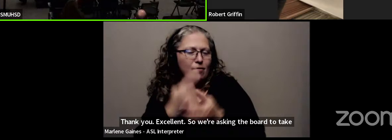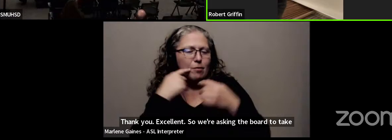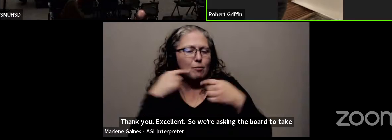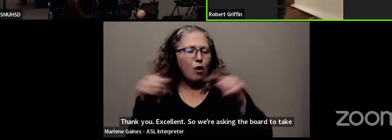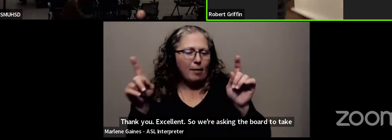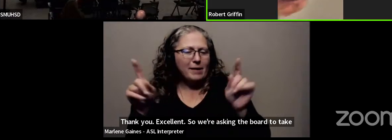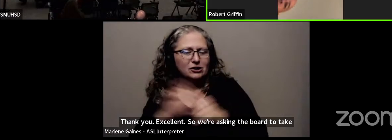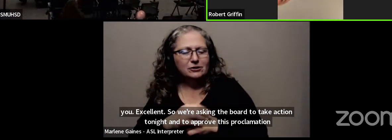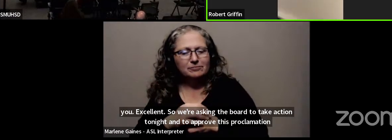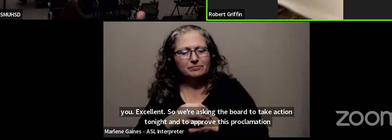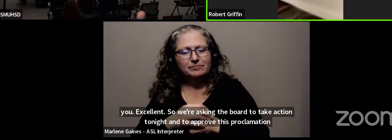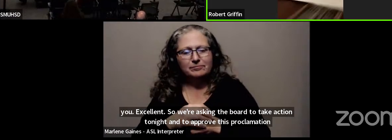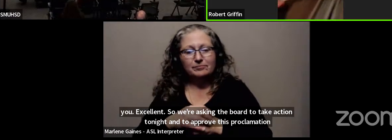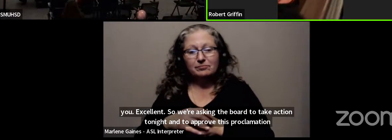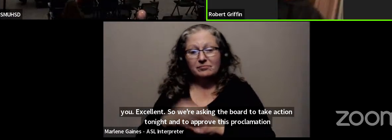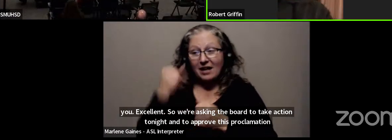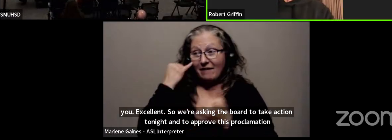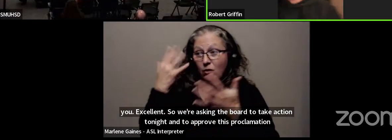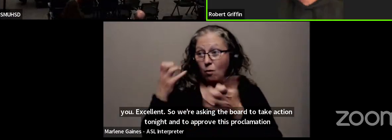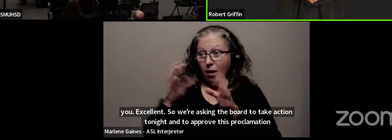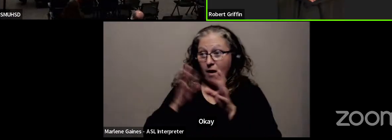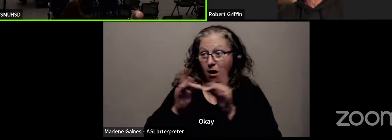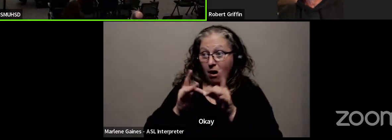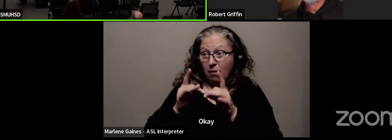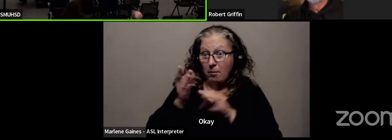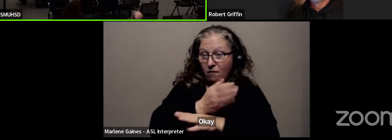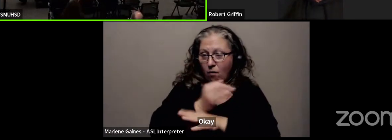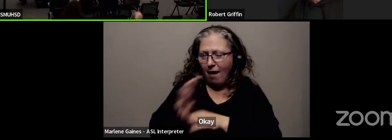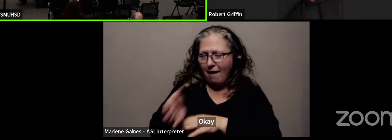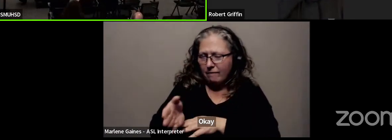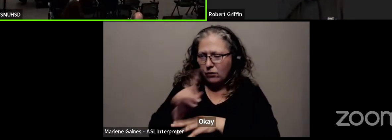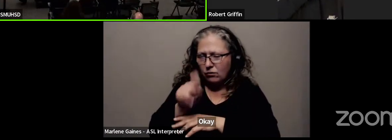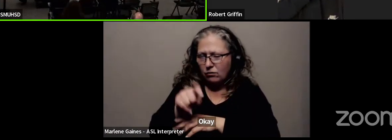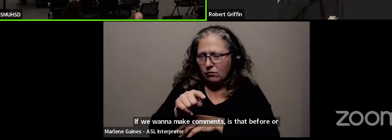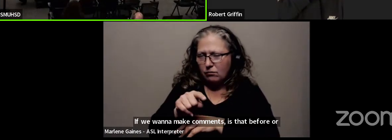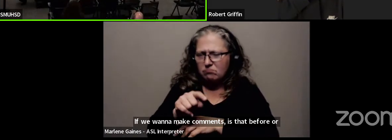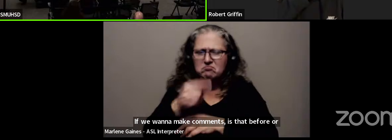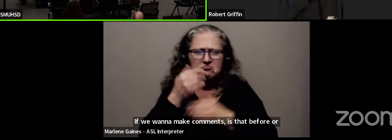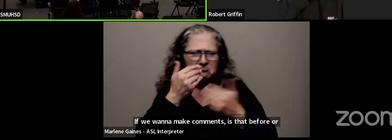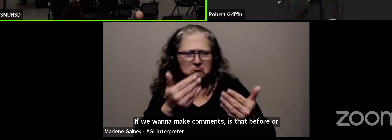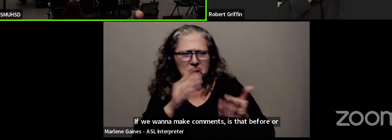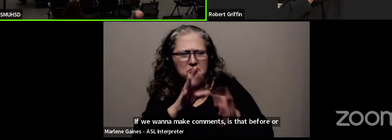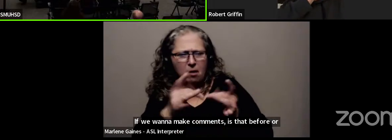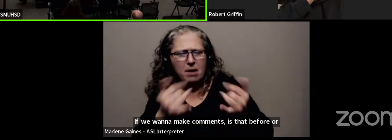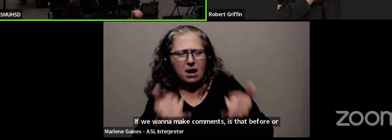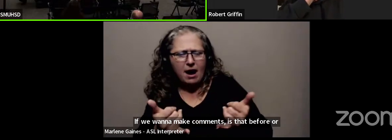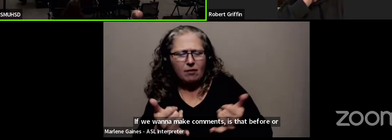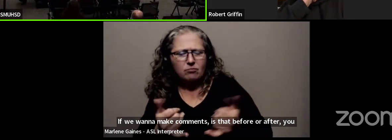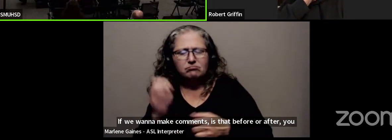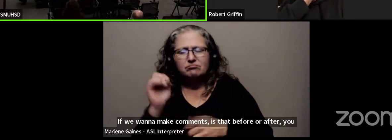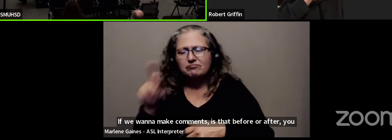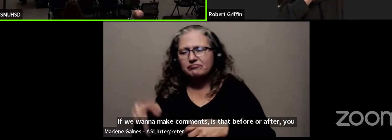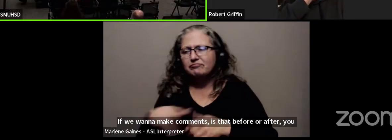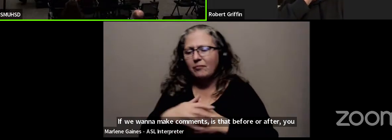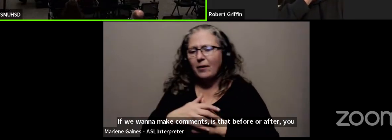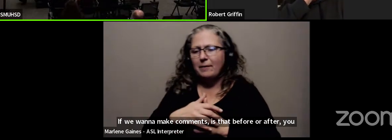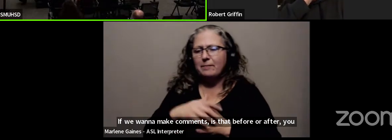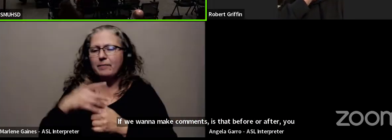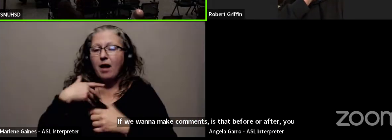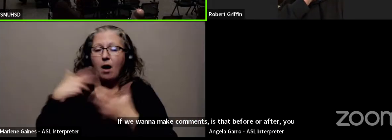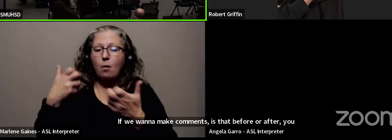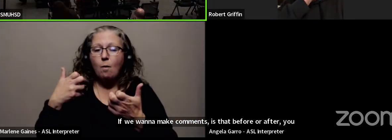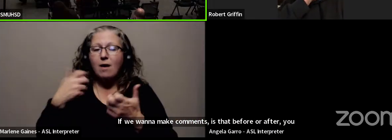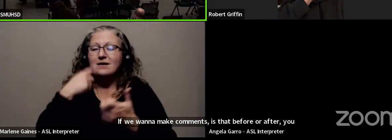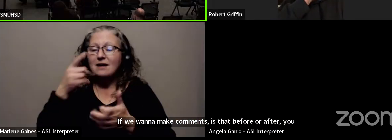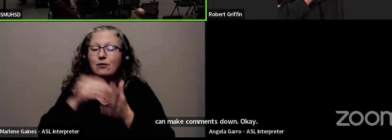proclamation. If we want to make comments, is that before or after? You can make comments now. Okay. I just want to tell